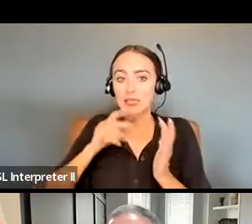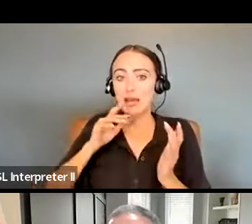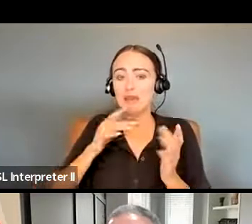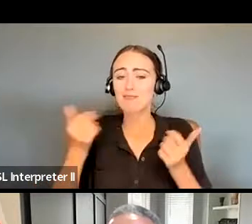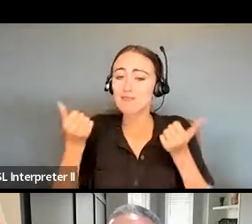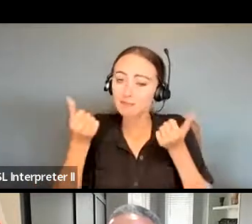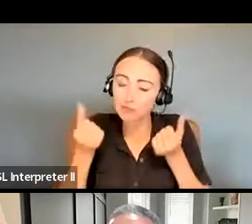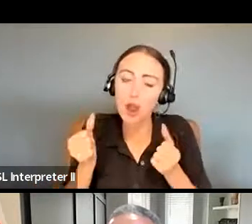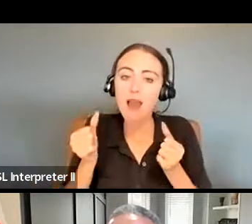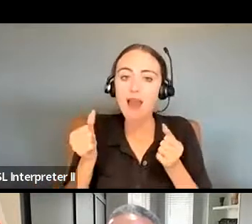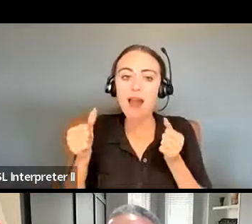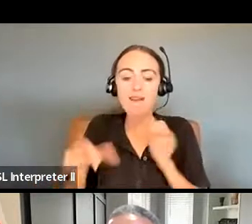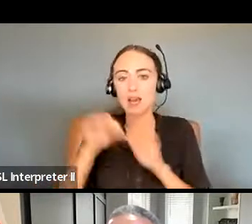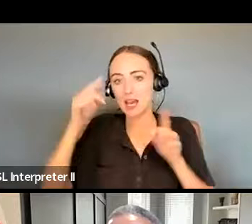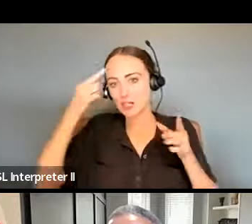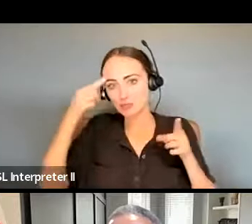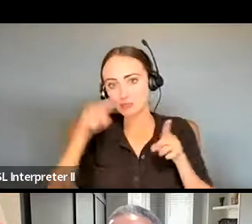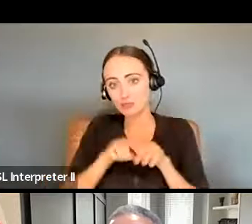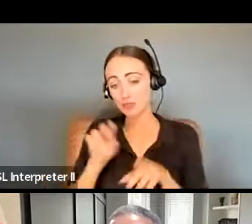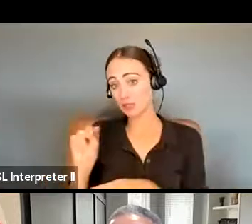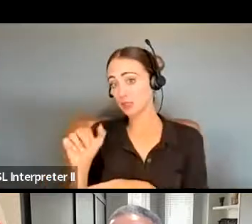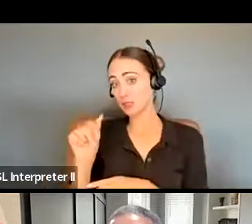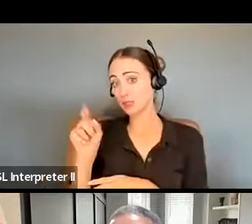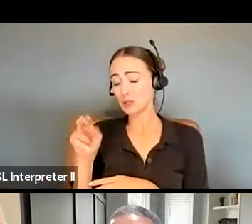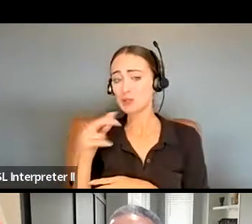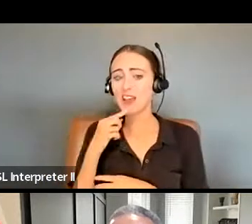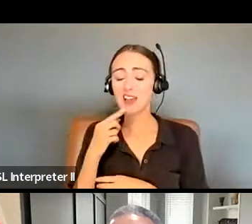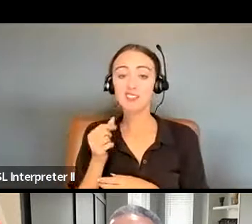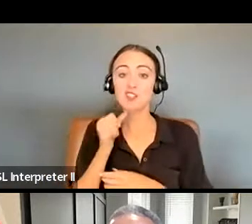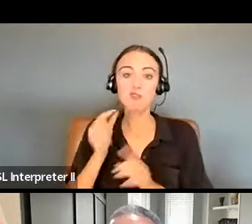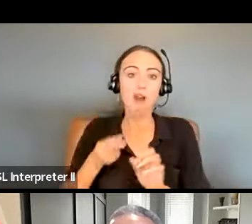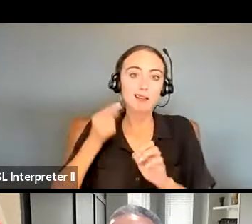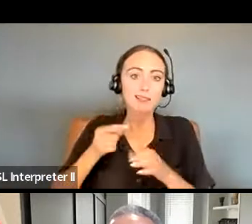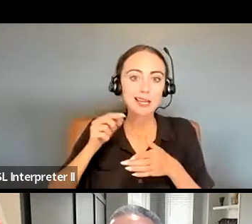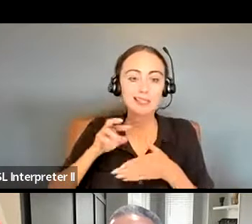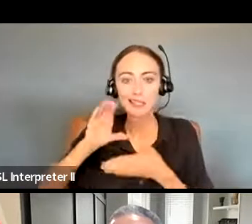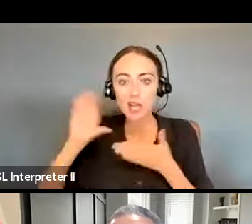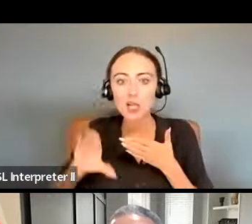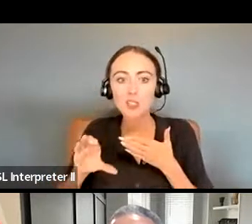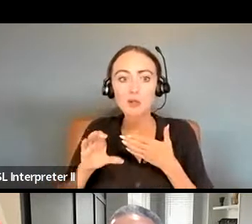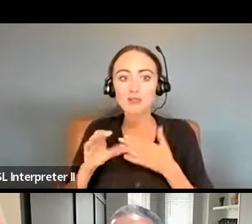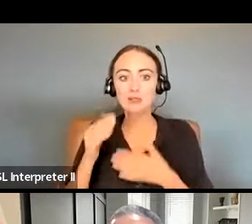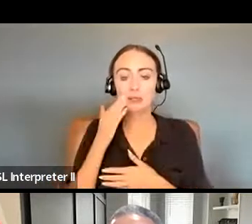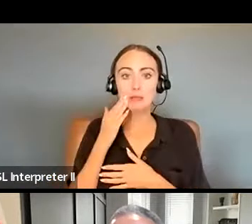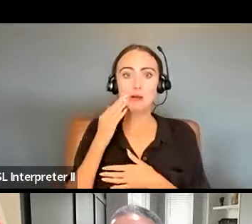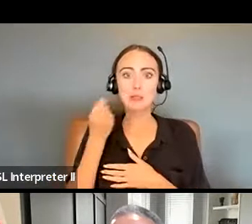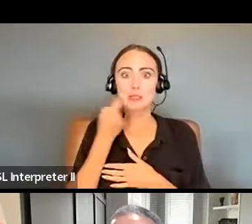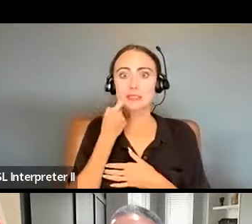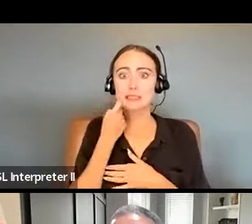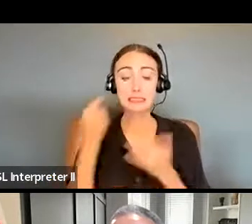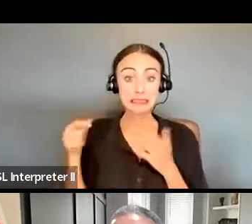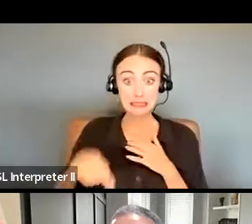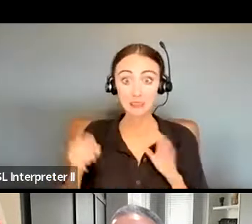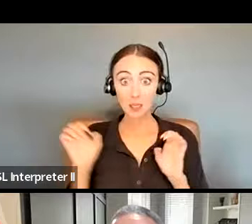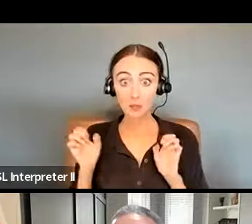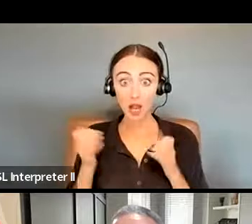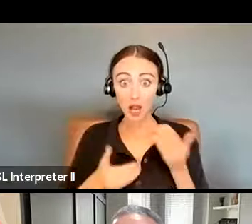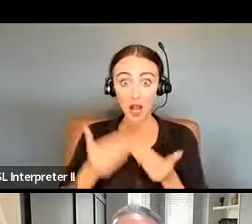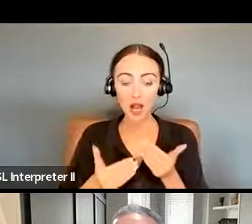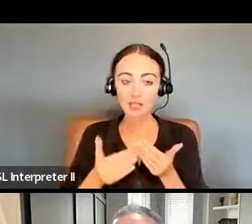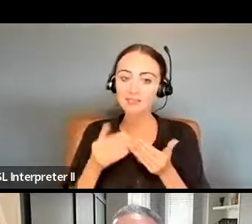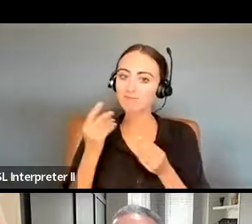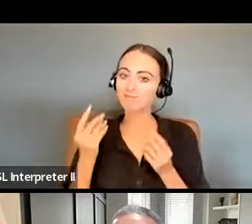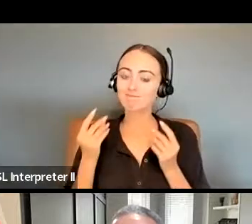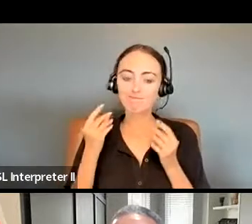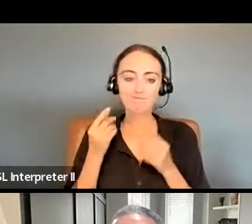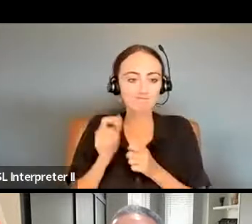compromise. Councilmember Nadeau talked about unintended consequences of having kind of an on-the-fly emergency, and that's exactly